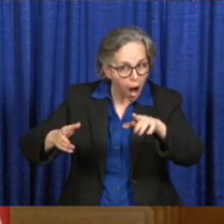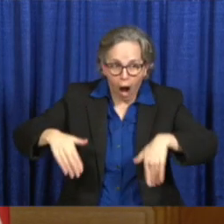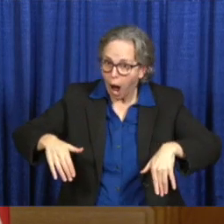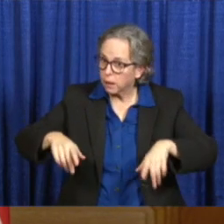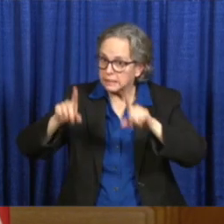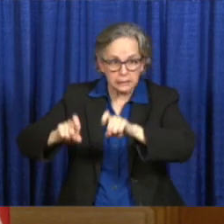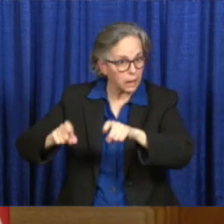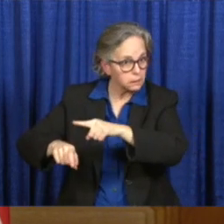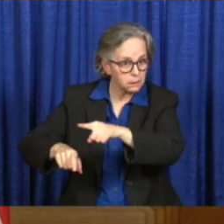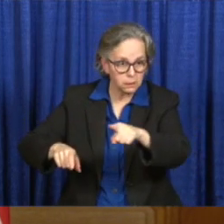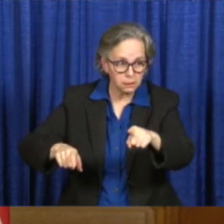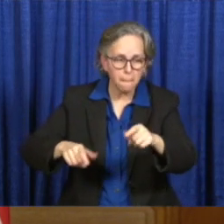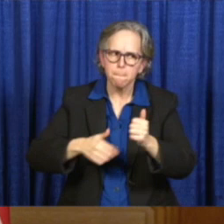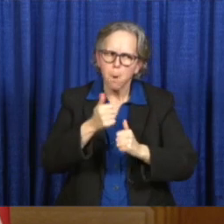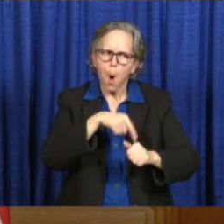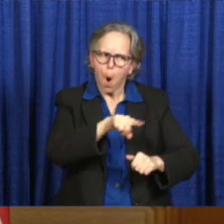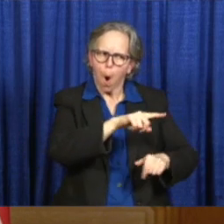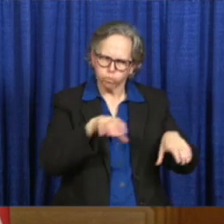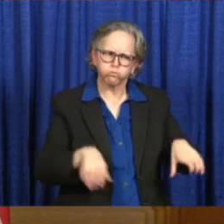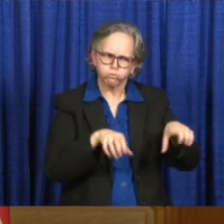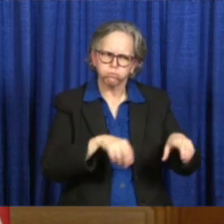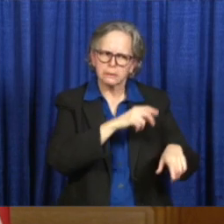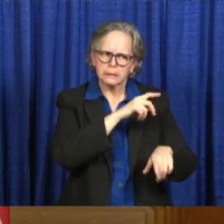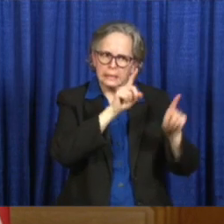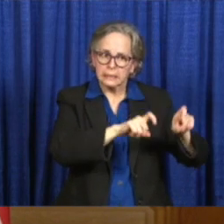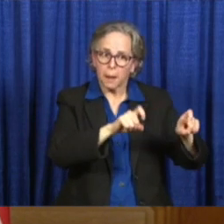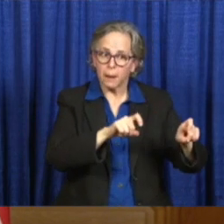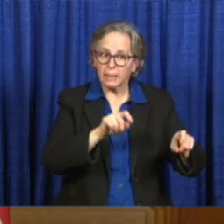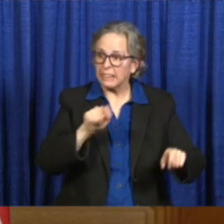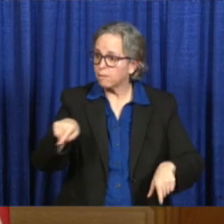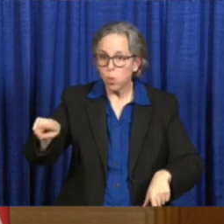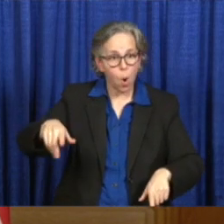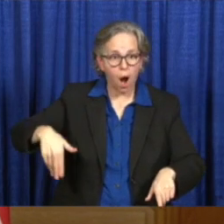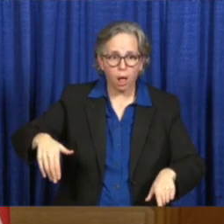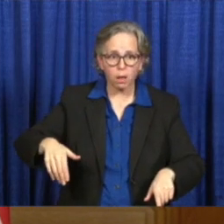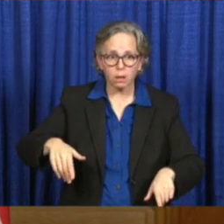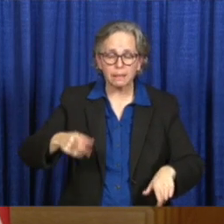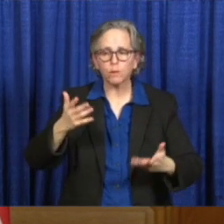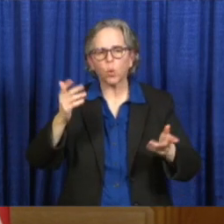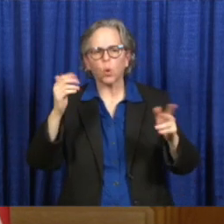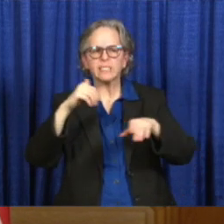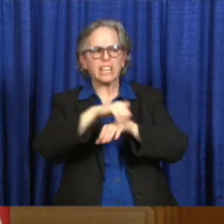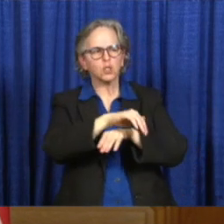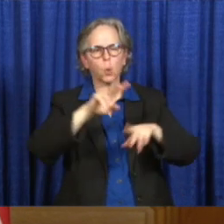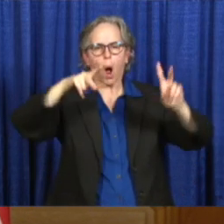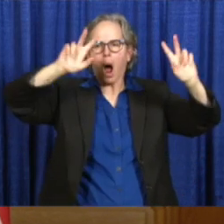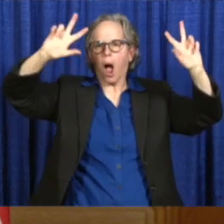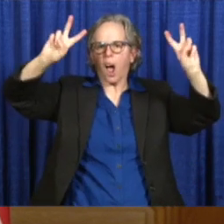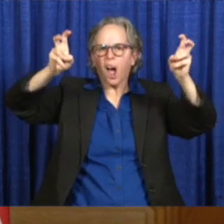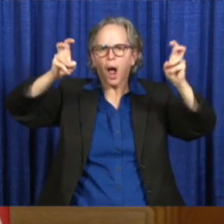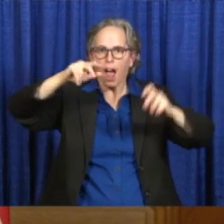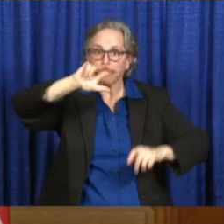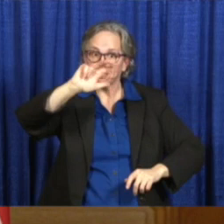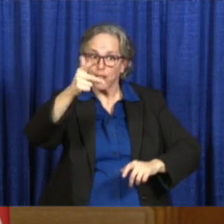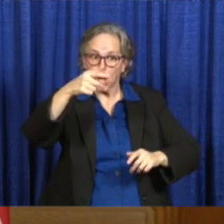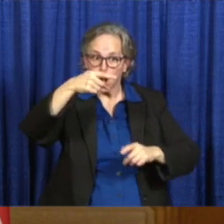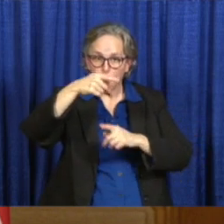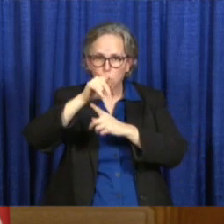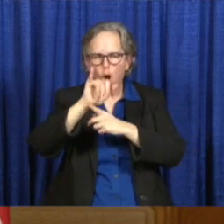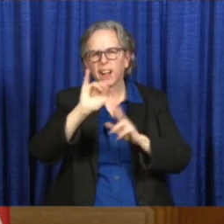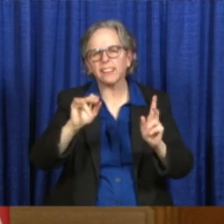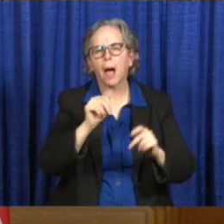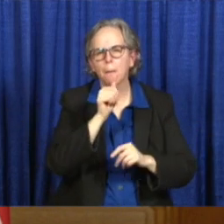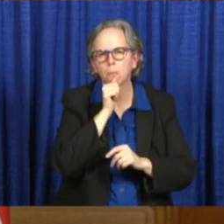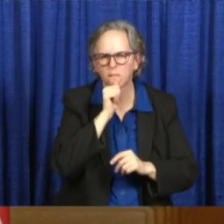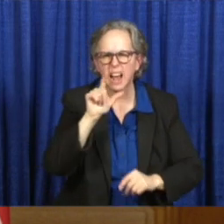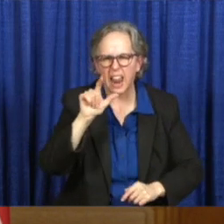Those hospitals that send their specimens to a third party. Beginning today, when Dr. Acton